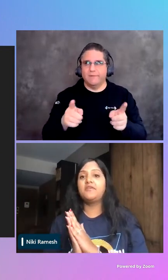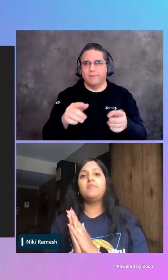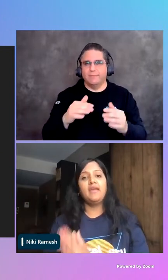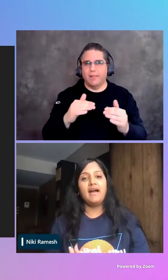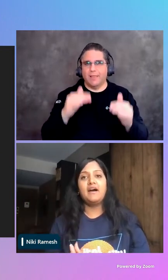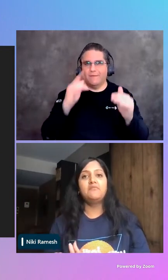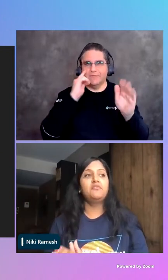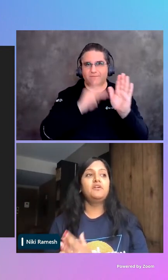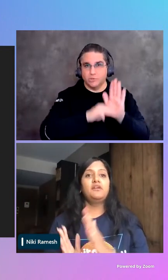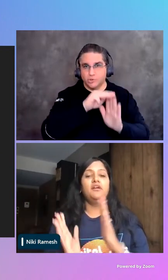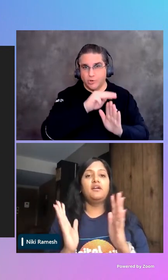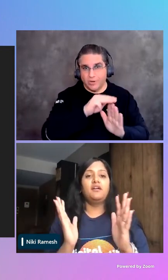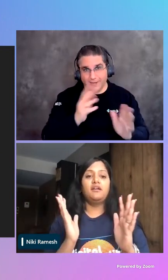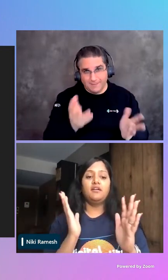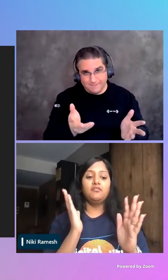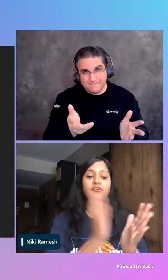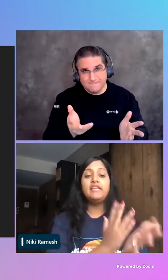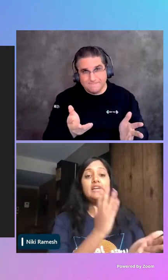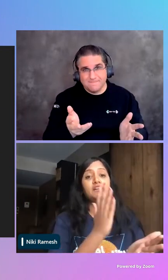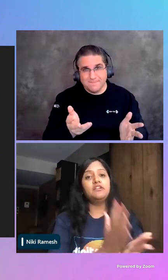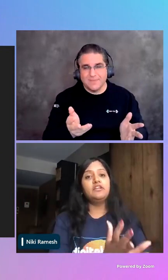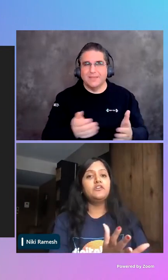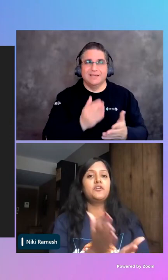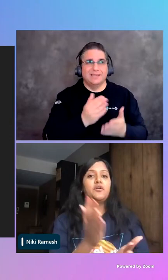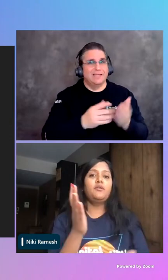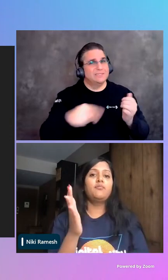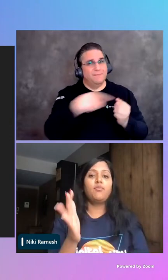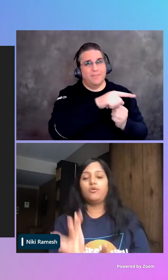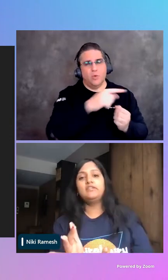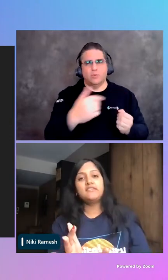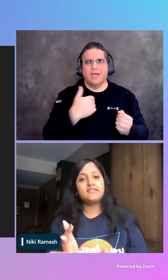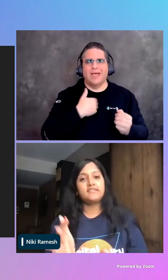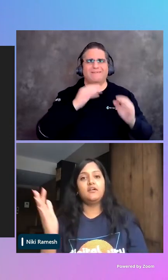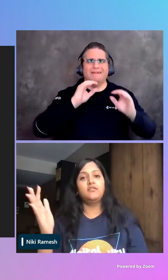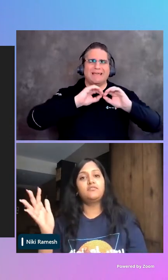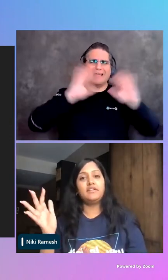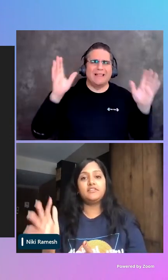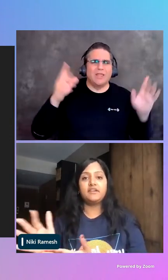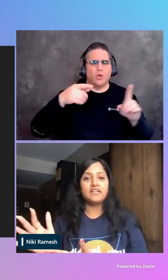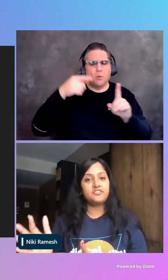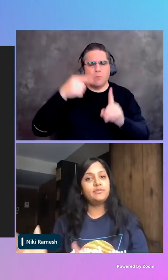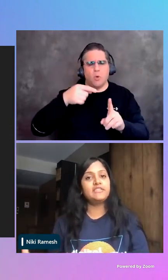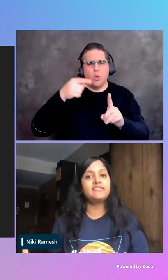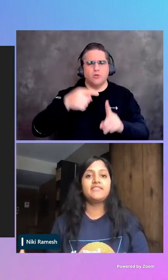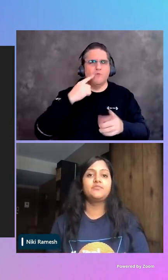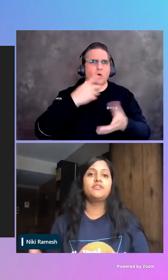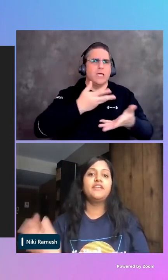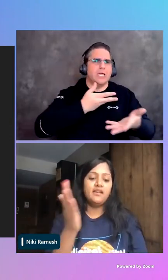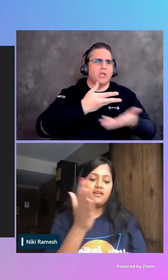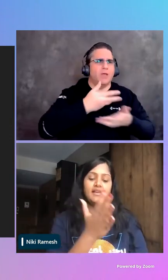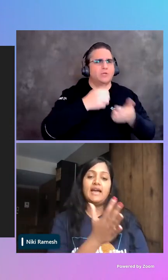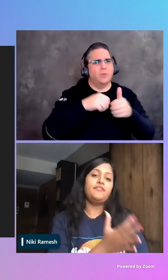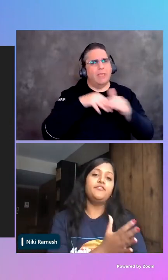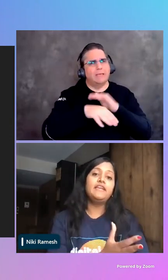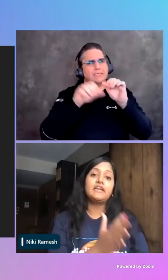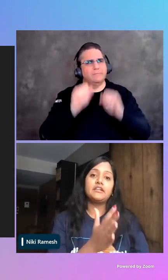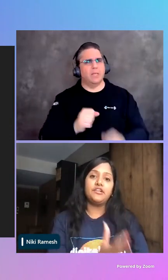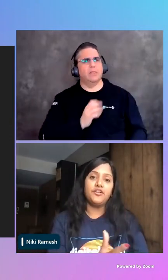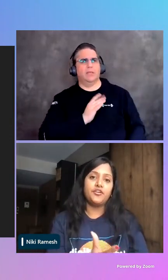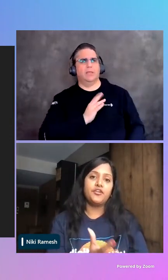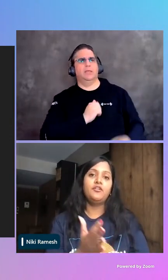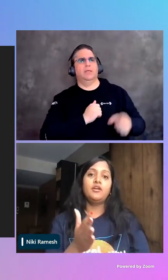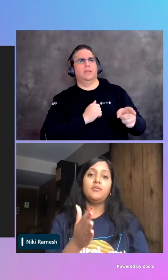Some of them may have really clear points of interaction with accessibility and